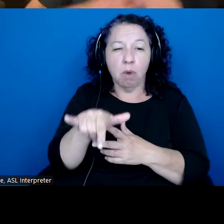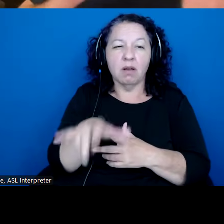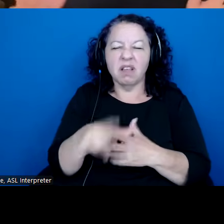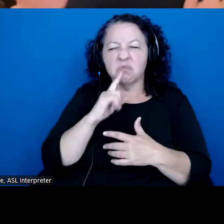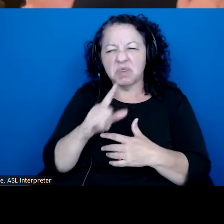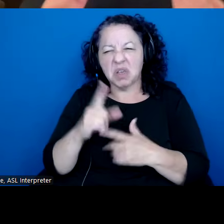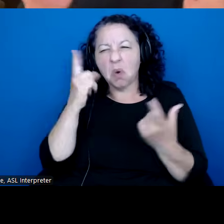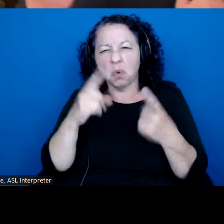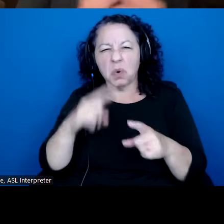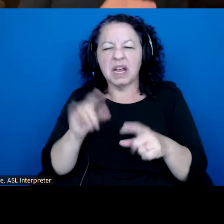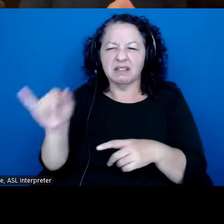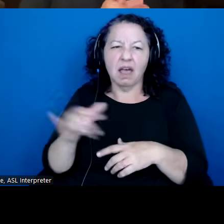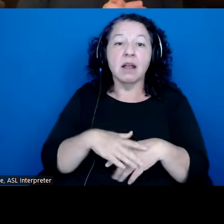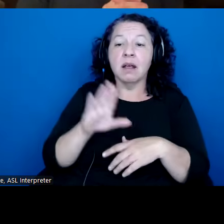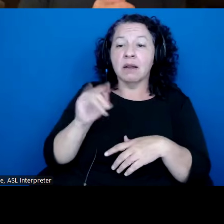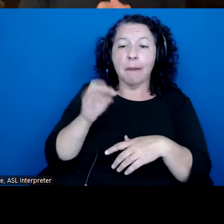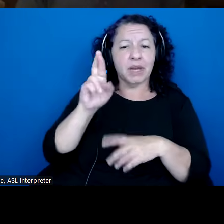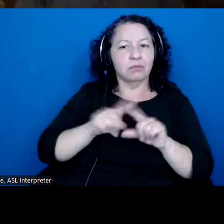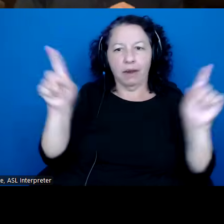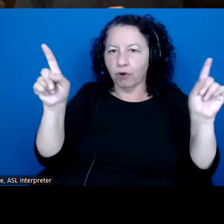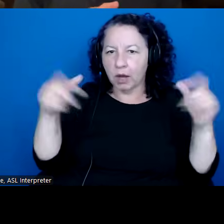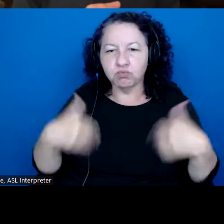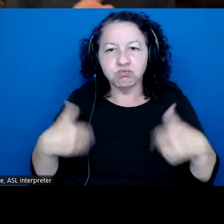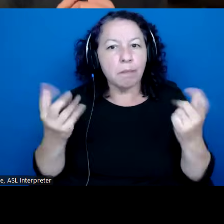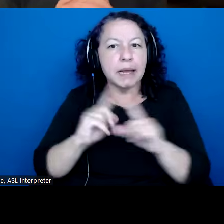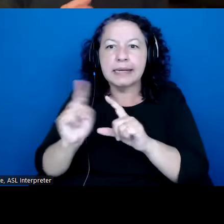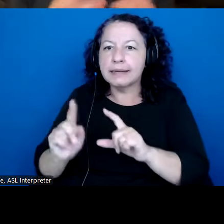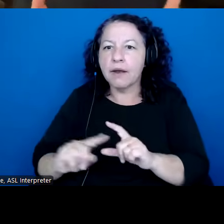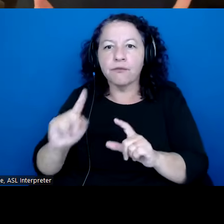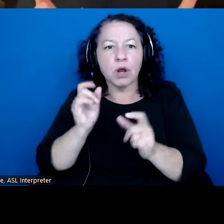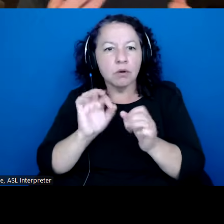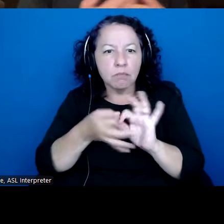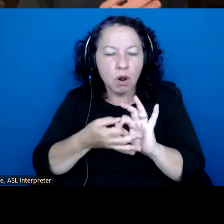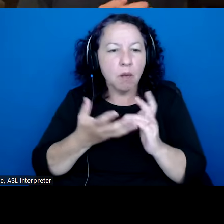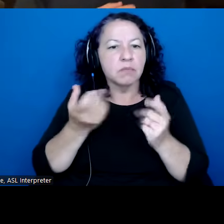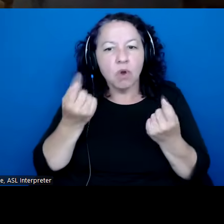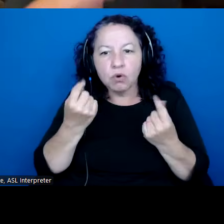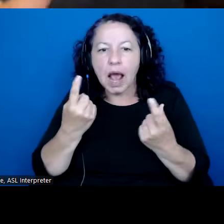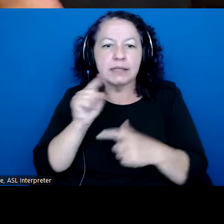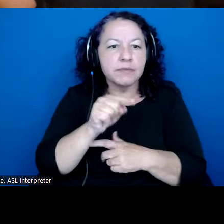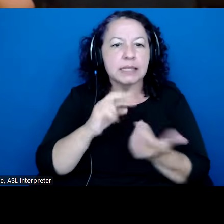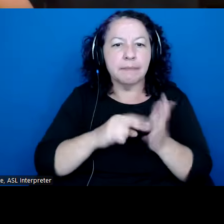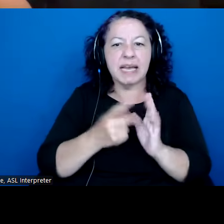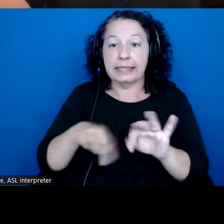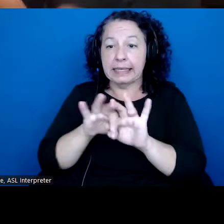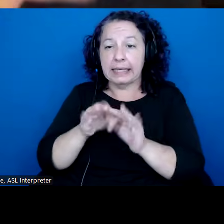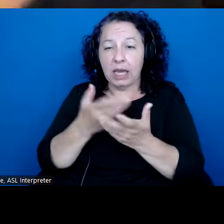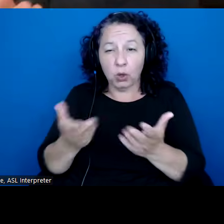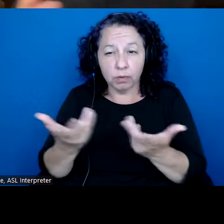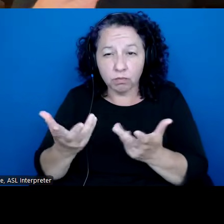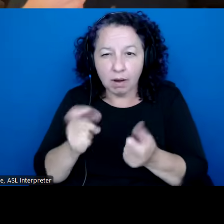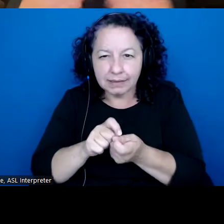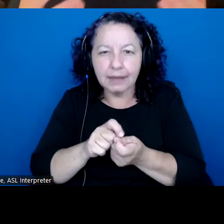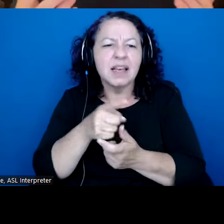was. Bapir is totally different. There have been a lot of different interpretations of what this key ingredient might have been. Here I'm just showing you some of the different kinds of